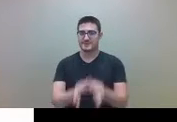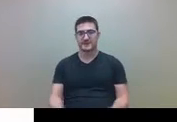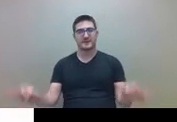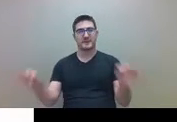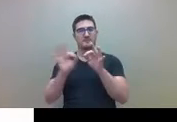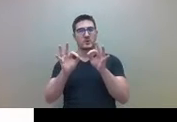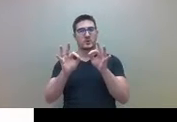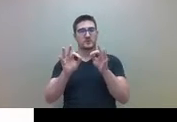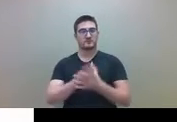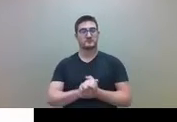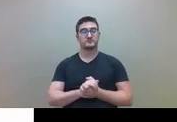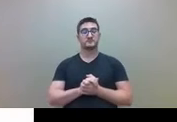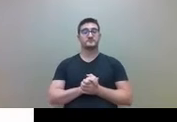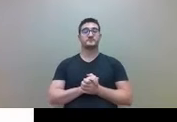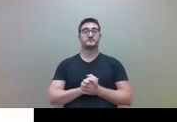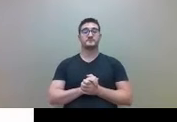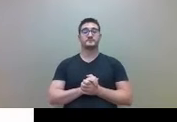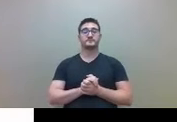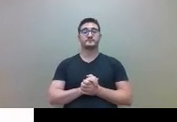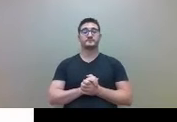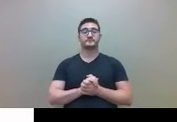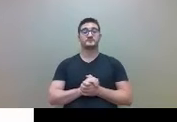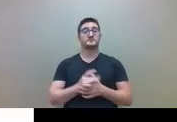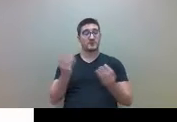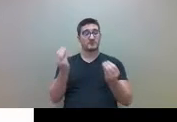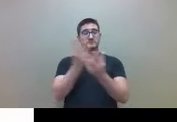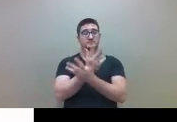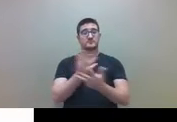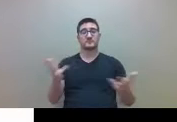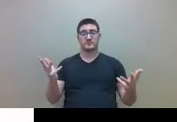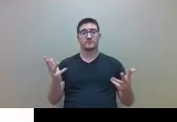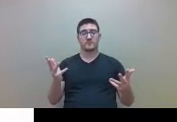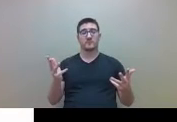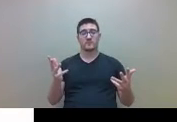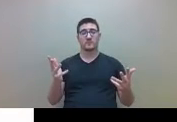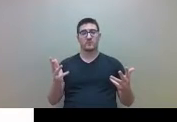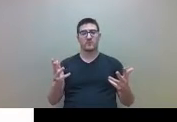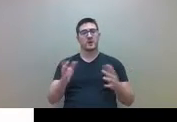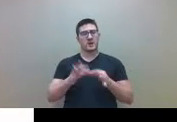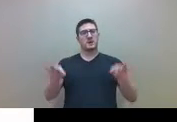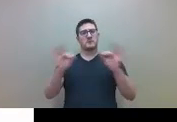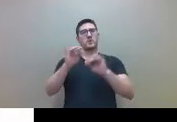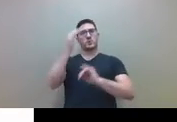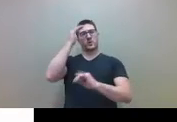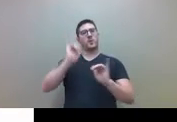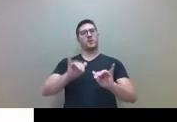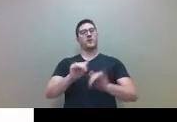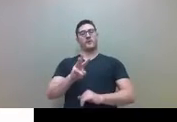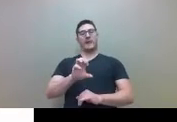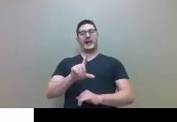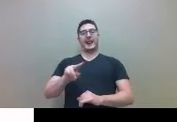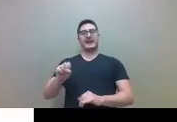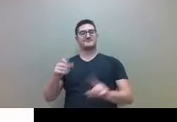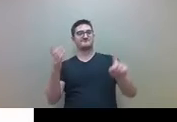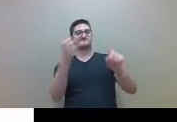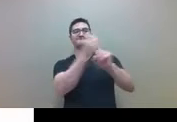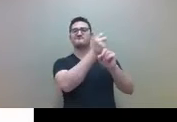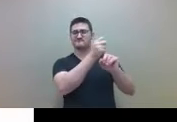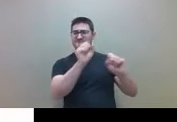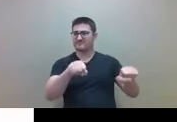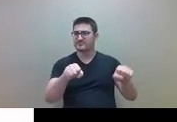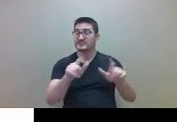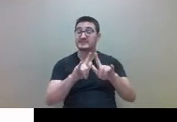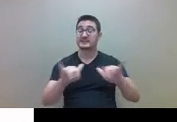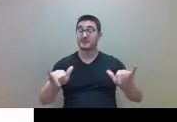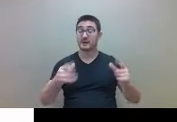You can reach an optimum level of wellness by understanding how to maintain and optimize each of the dimensions